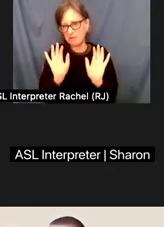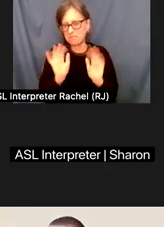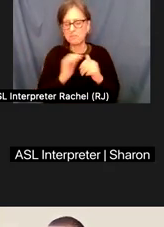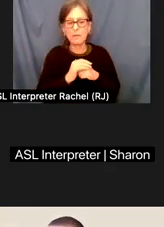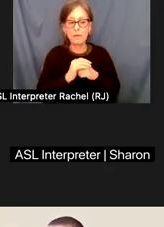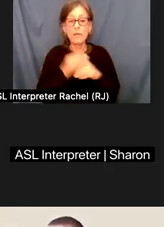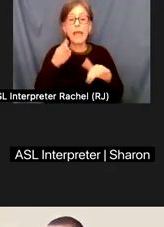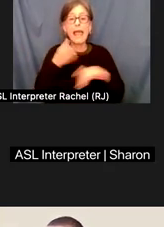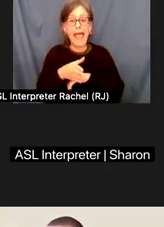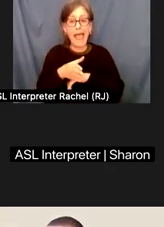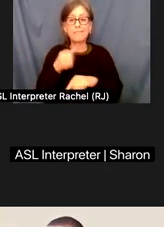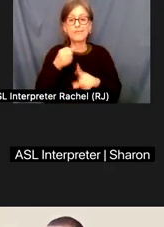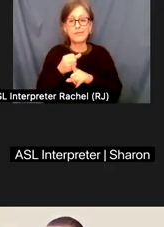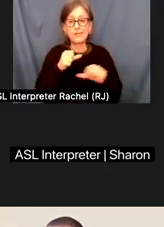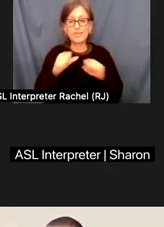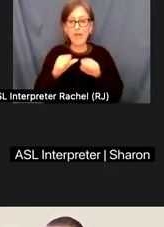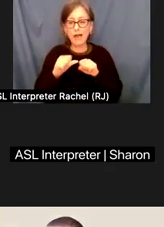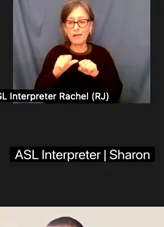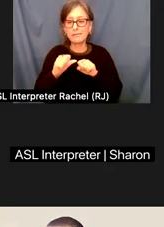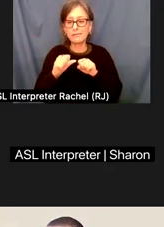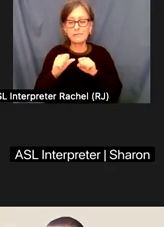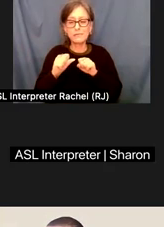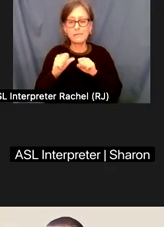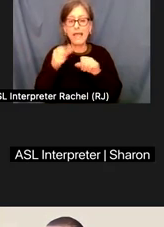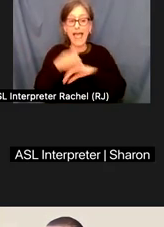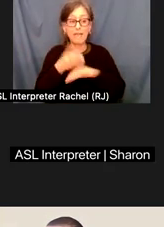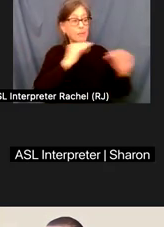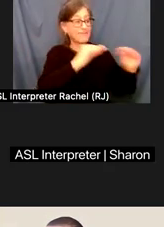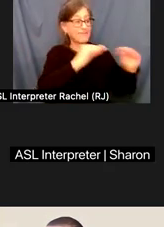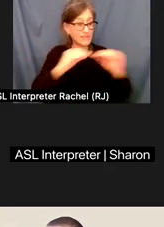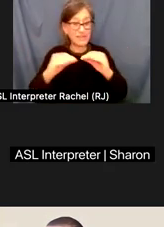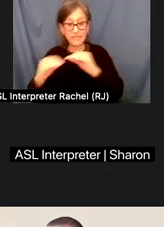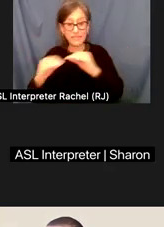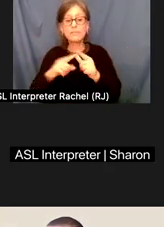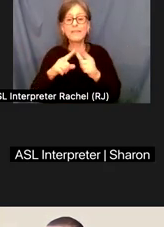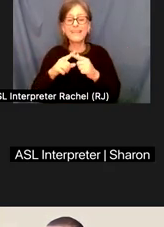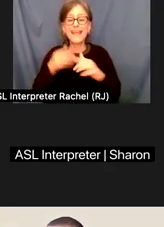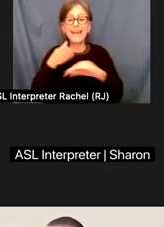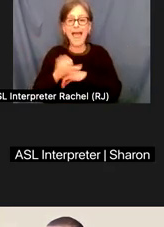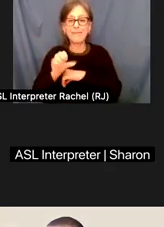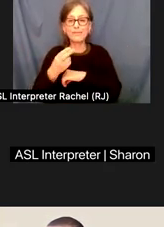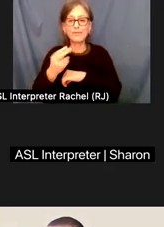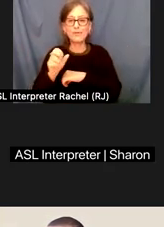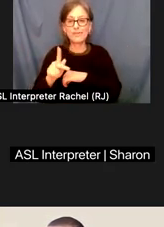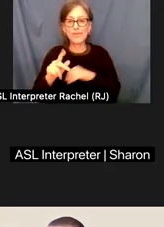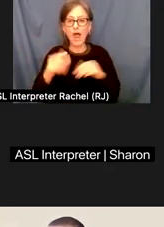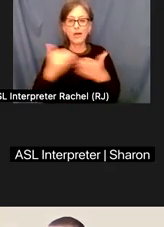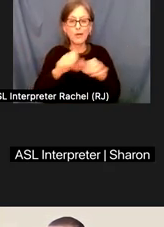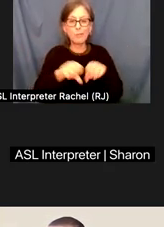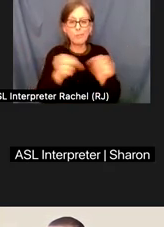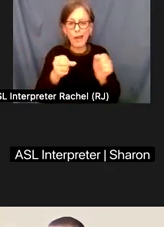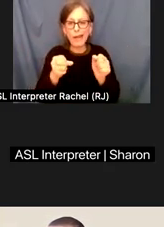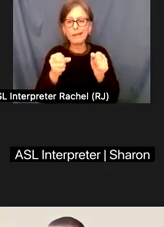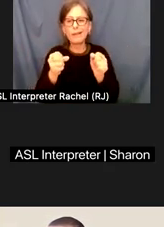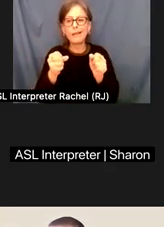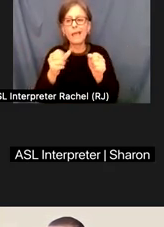the aftershocks, even after we had some of them fixed, the aftershock created new breaks and re-broke some